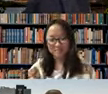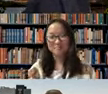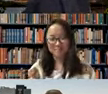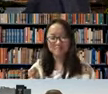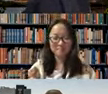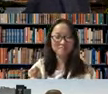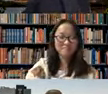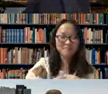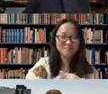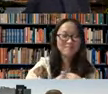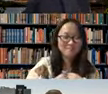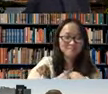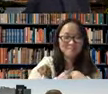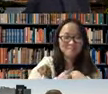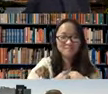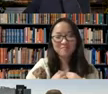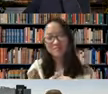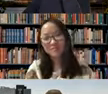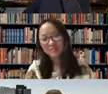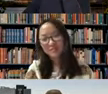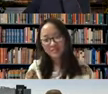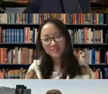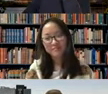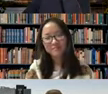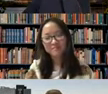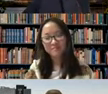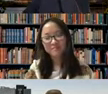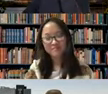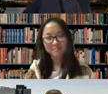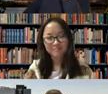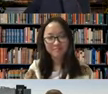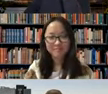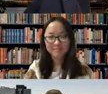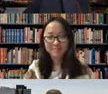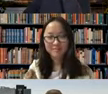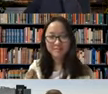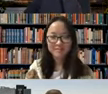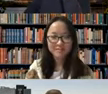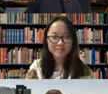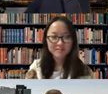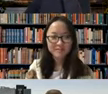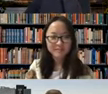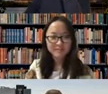If it's better if I hold the microphone here. Is this better? All right, great. I'll just do that.